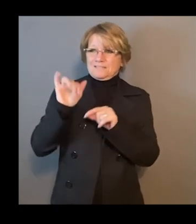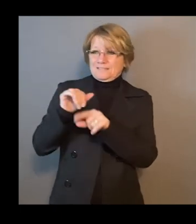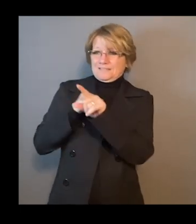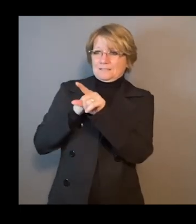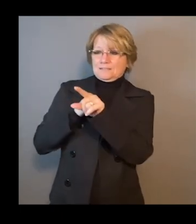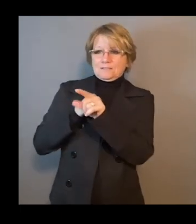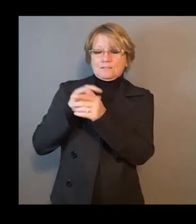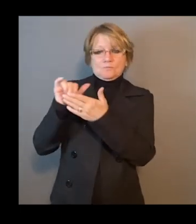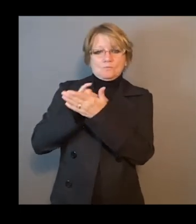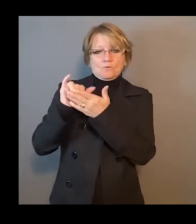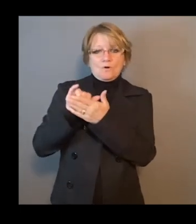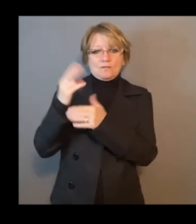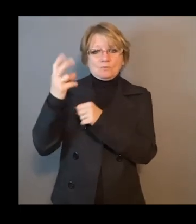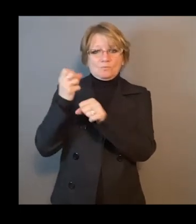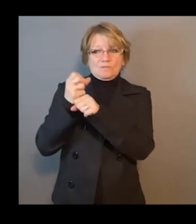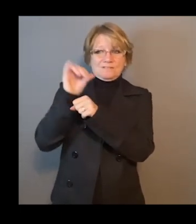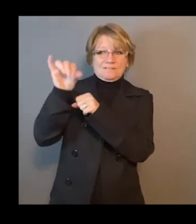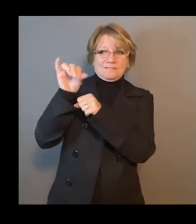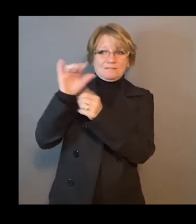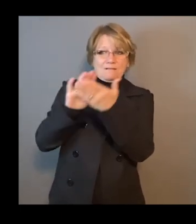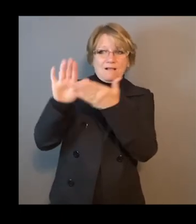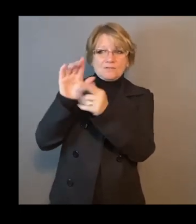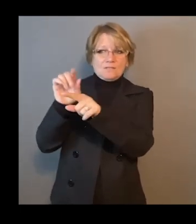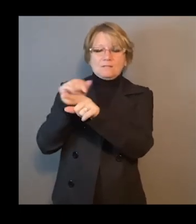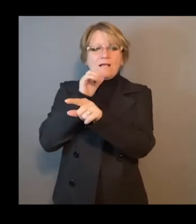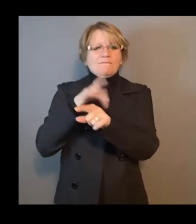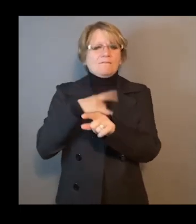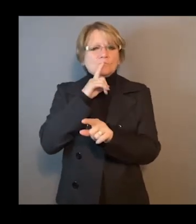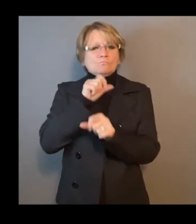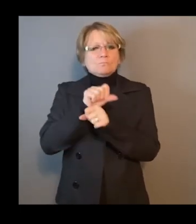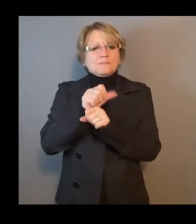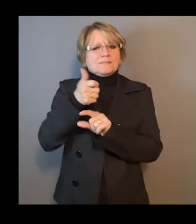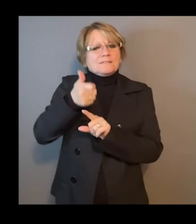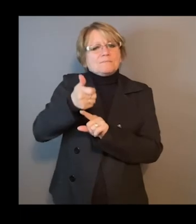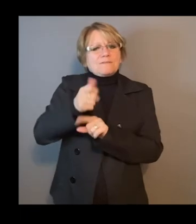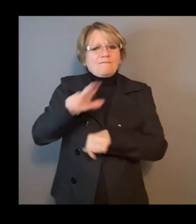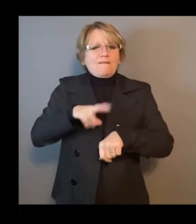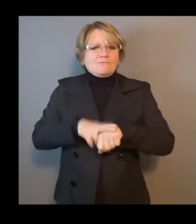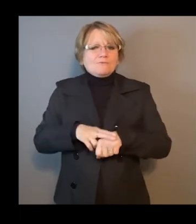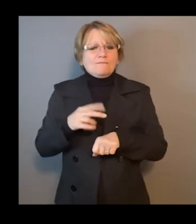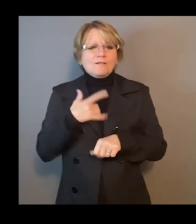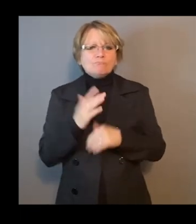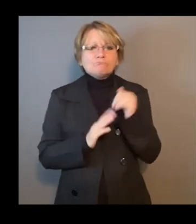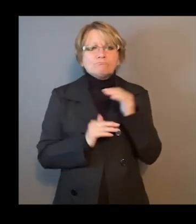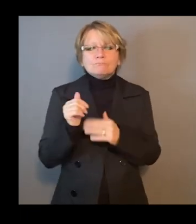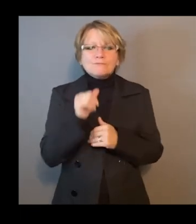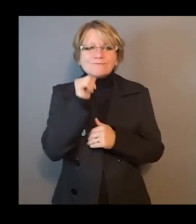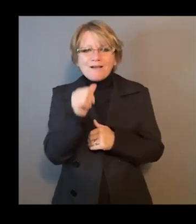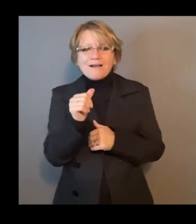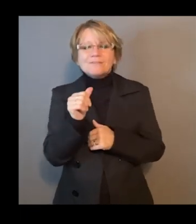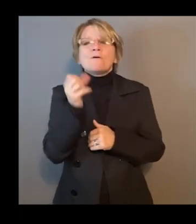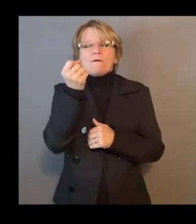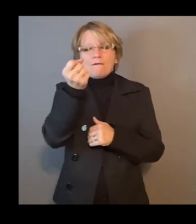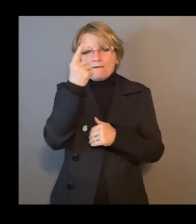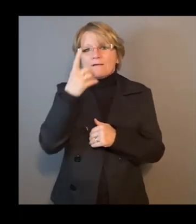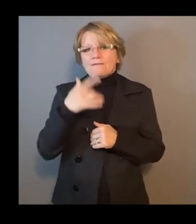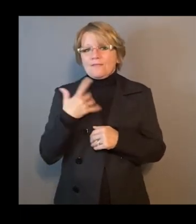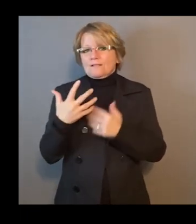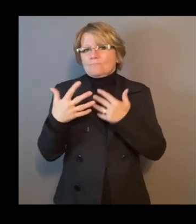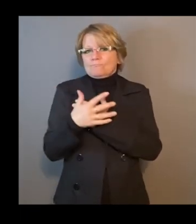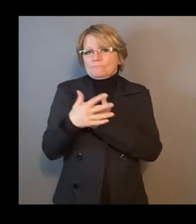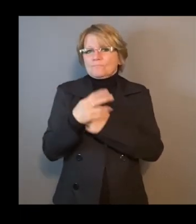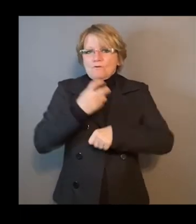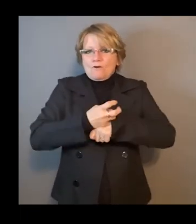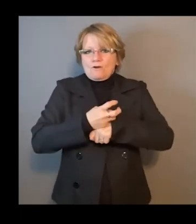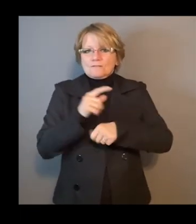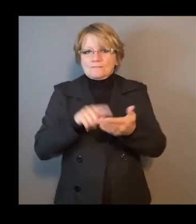2 years. The last 2 years of his life, he ain't felt like himself. So it's like, I understand where it could be intimidating and hard